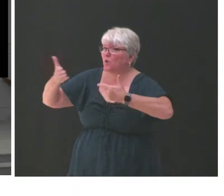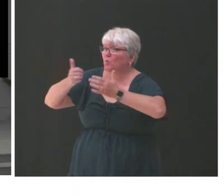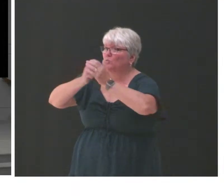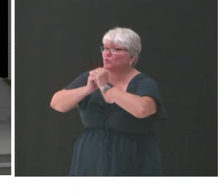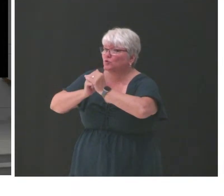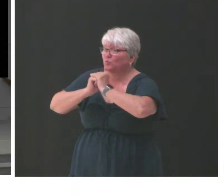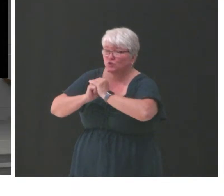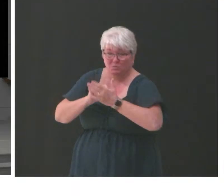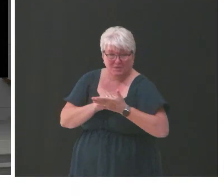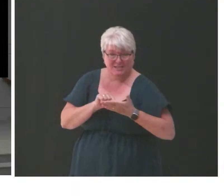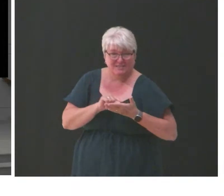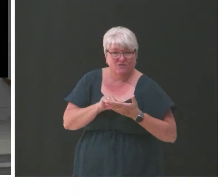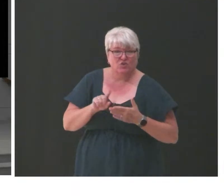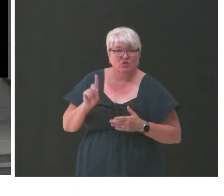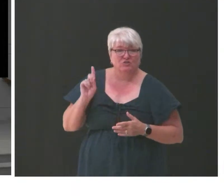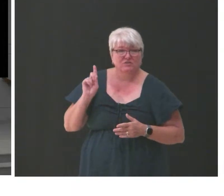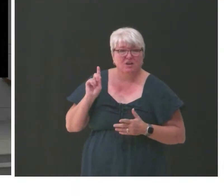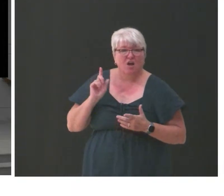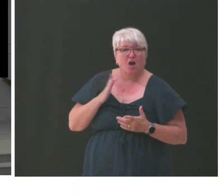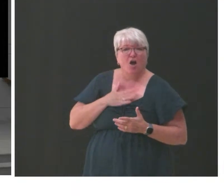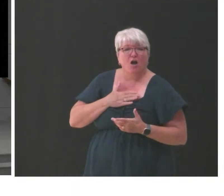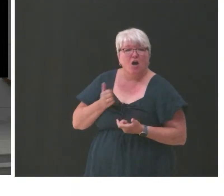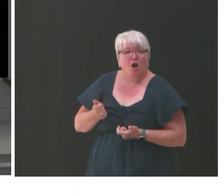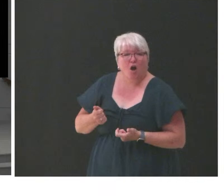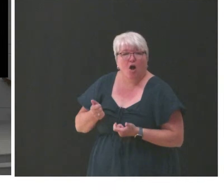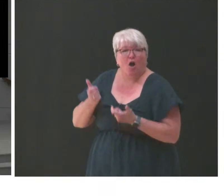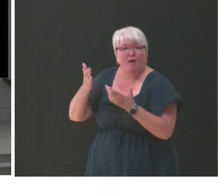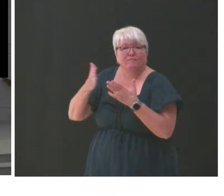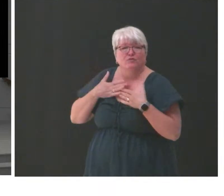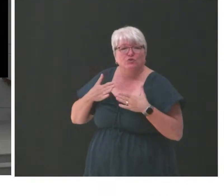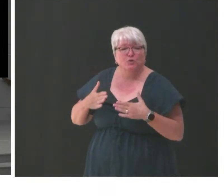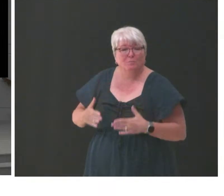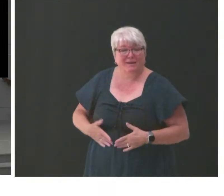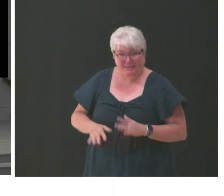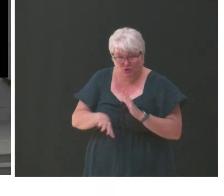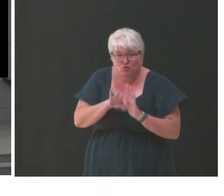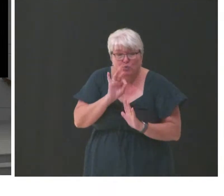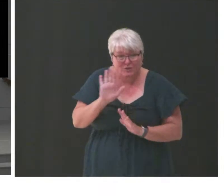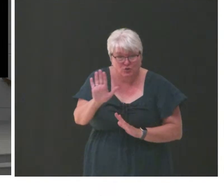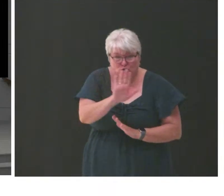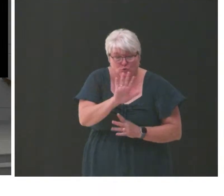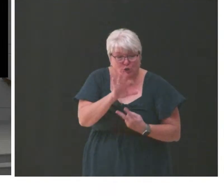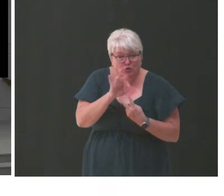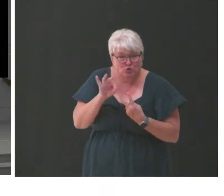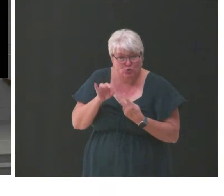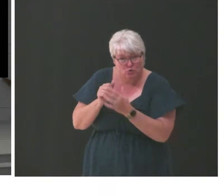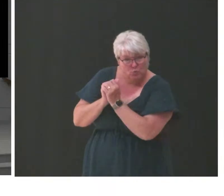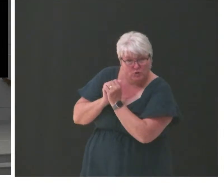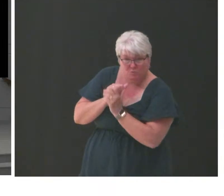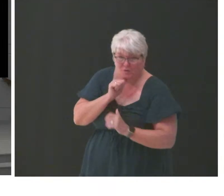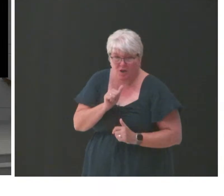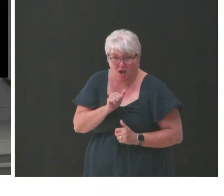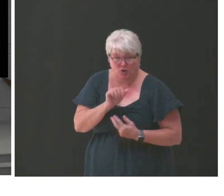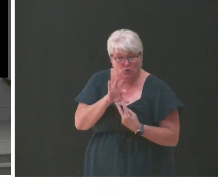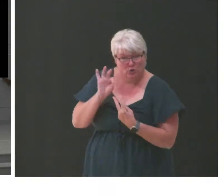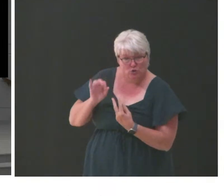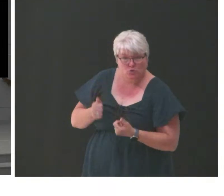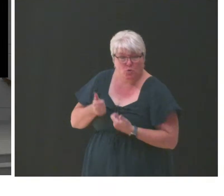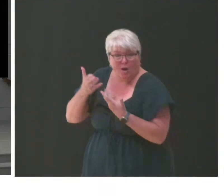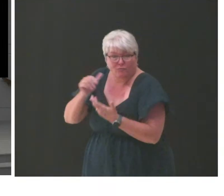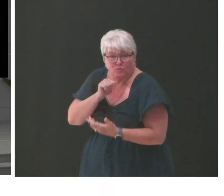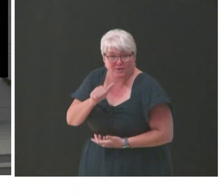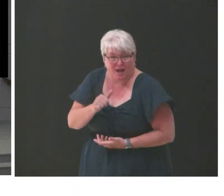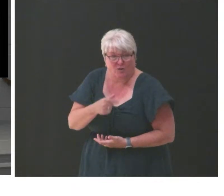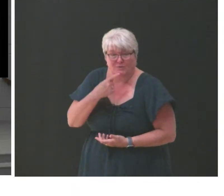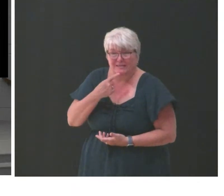So in this verse, offer your bodies. It's a choice. You can choose to worship. You can choose not to. You